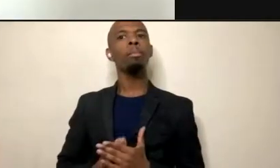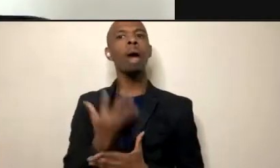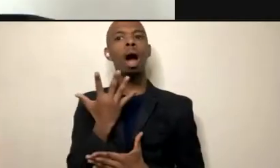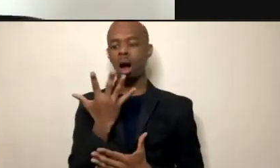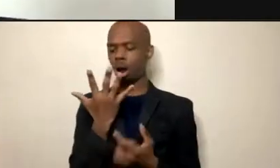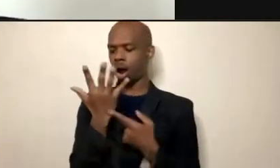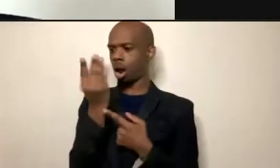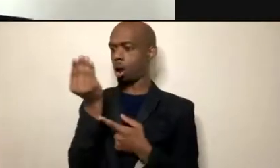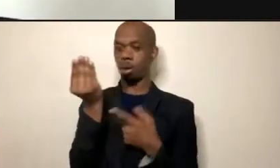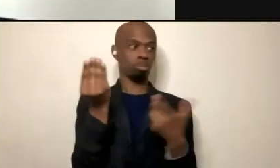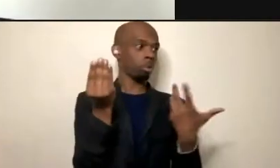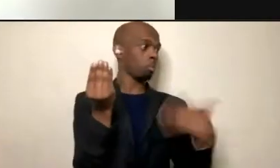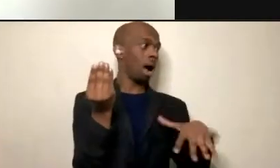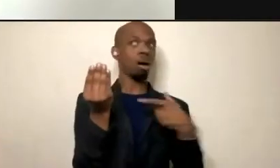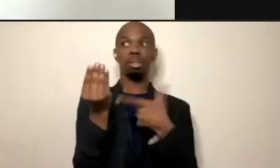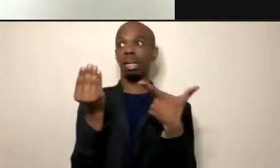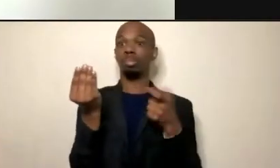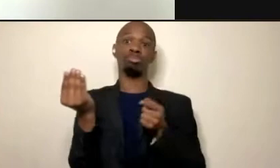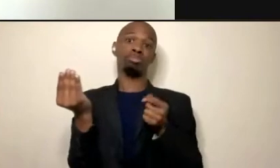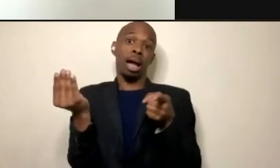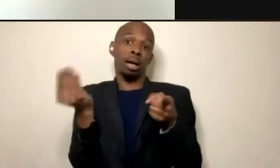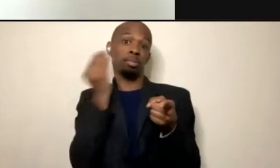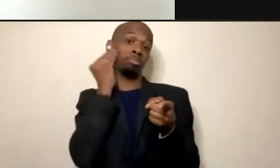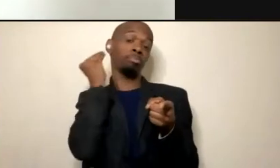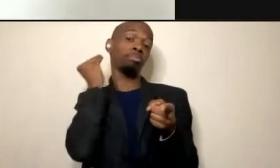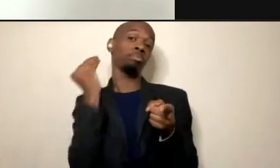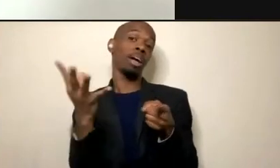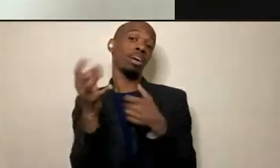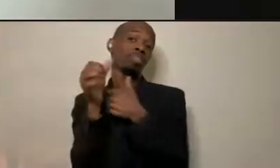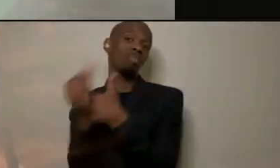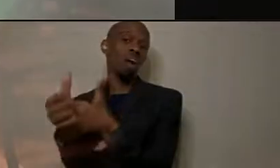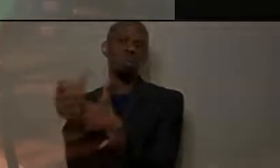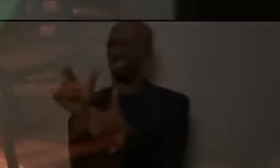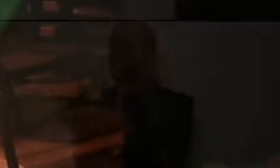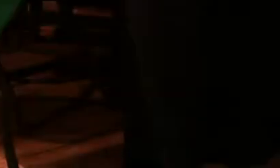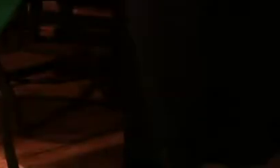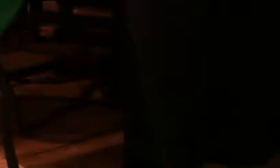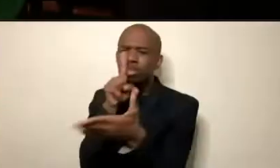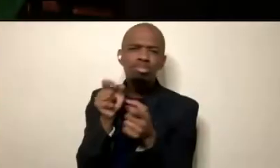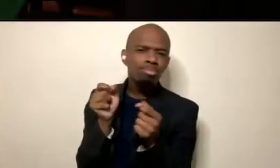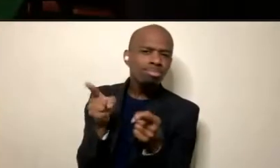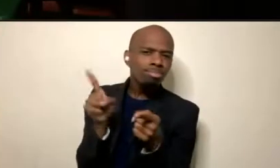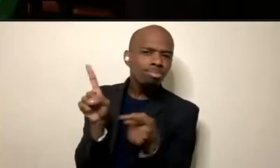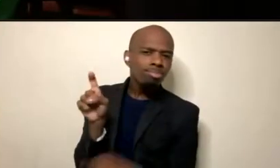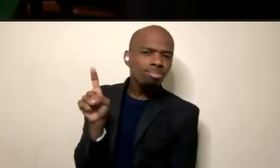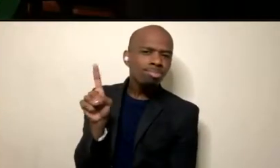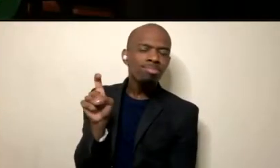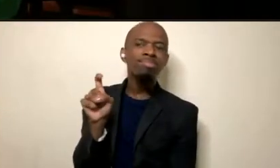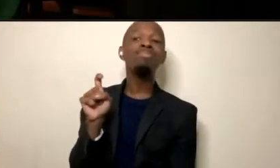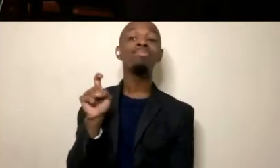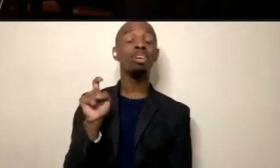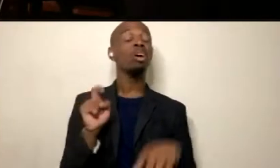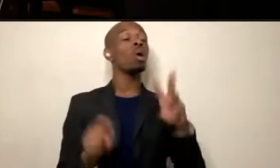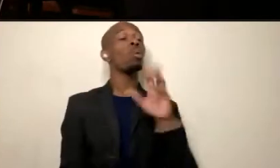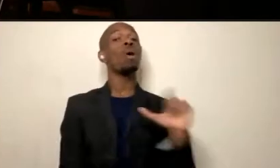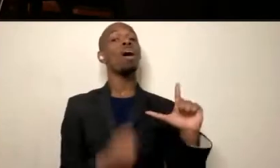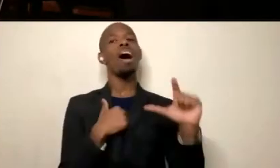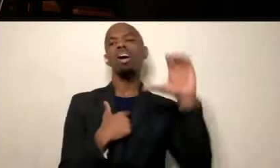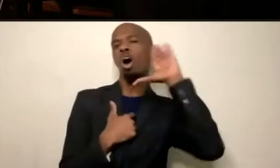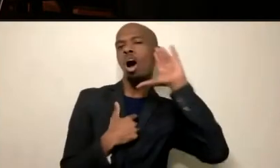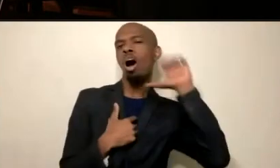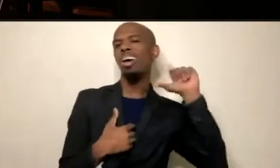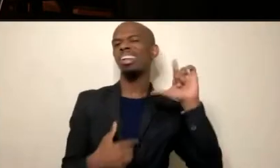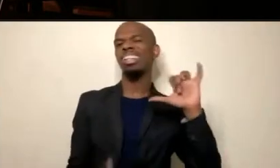go with that. Did that just happen? Did that just emerge? Well, I heard Alisa say about the moon and about the